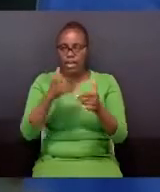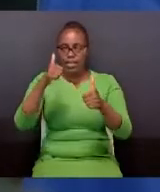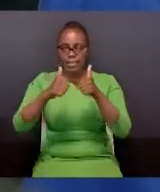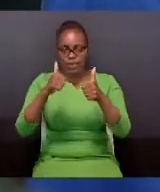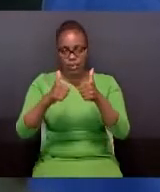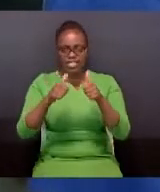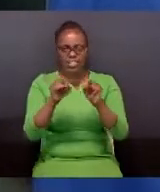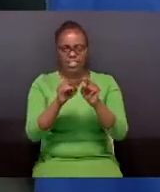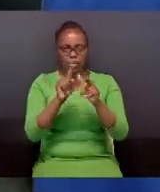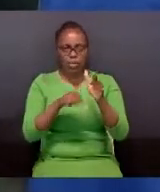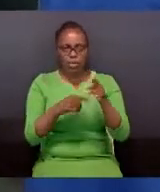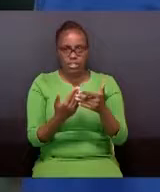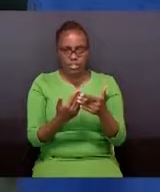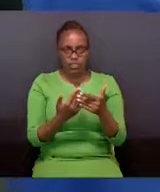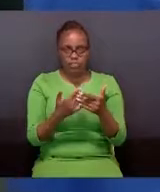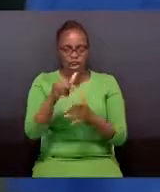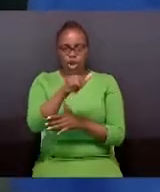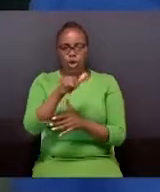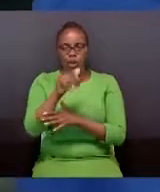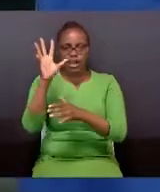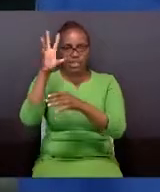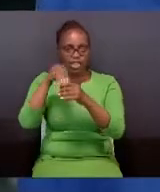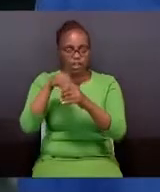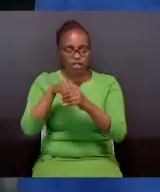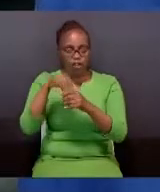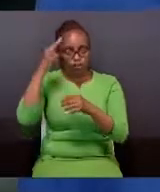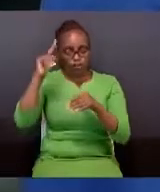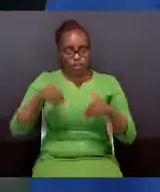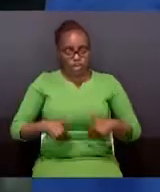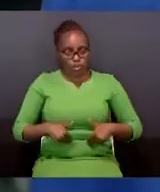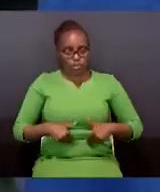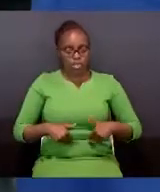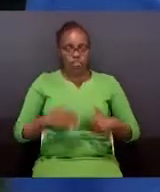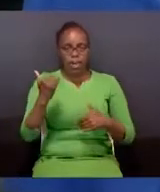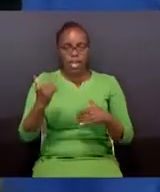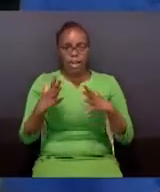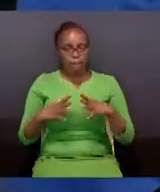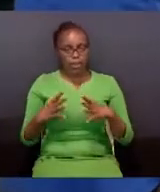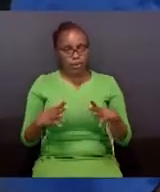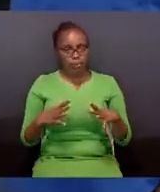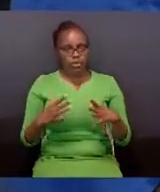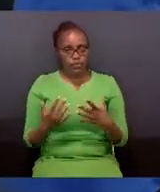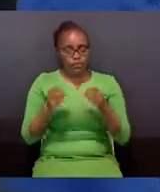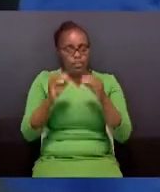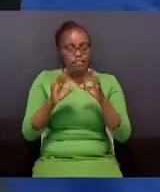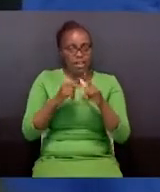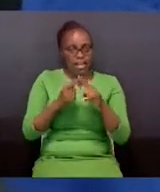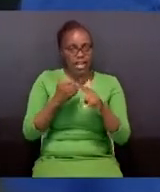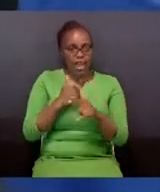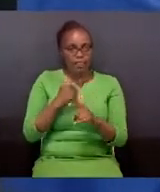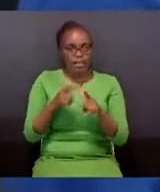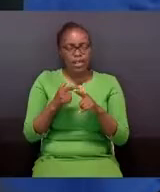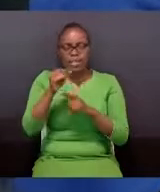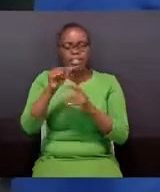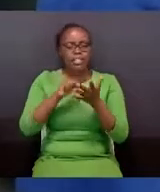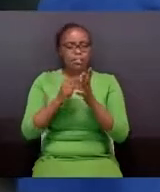like localized investment for youth, for young people? If so, what does it